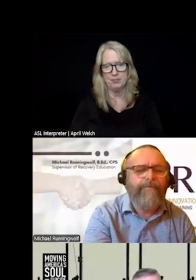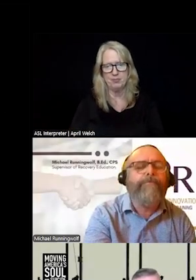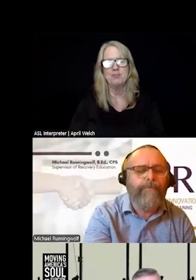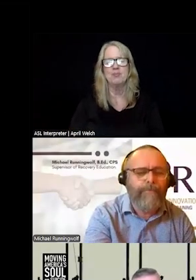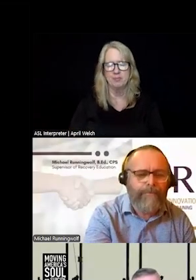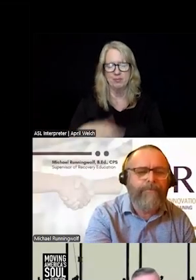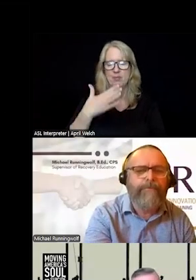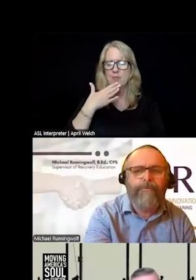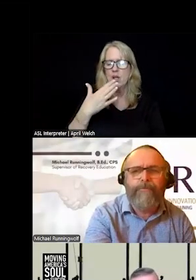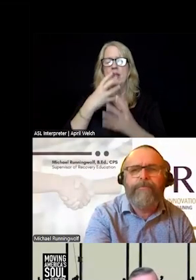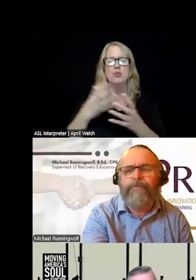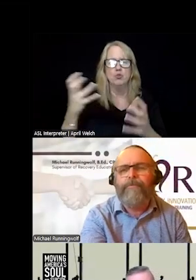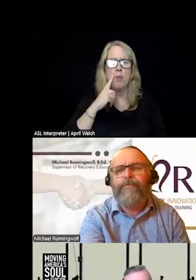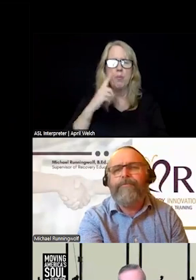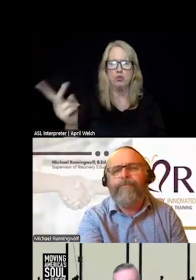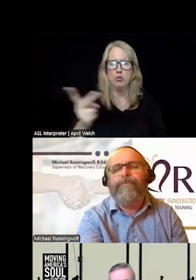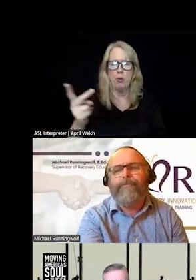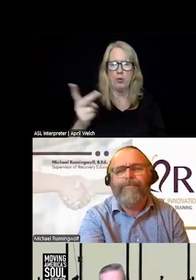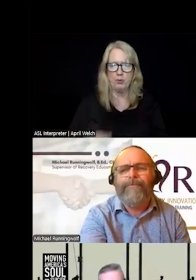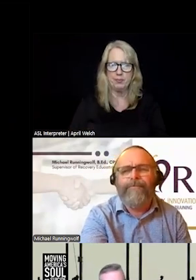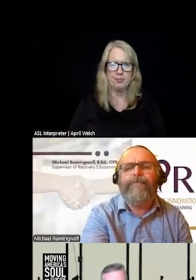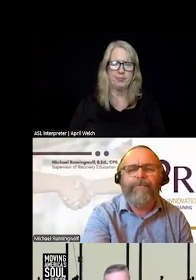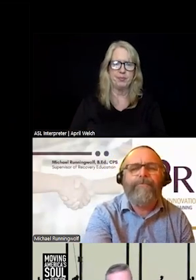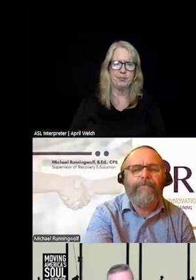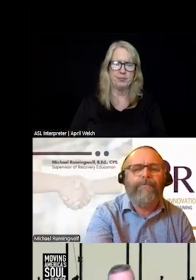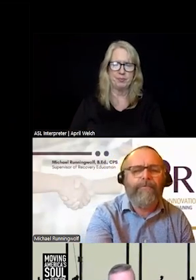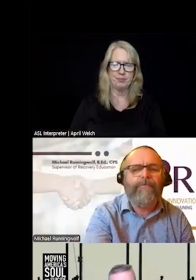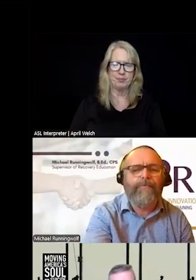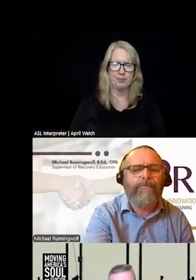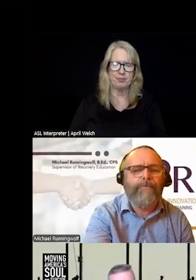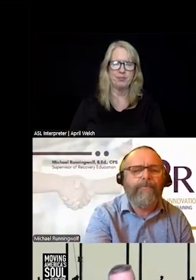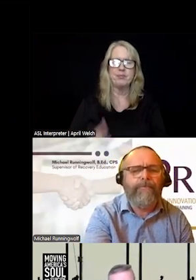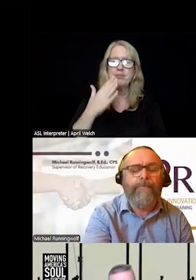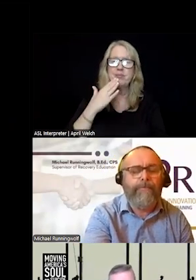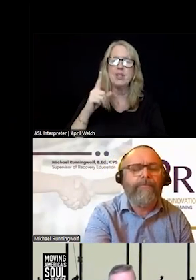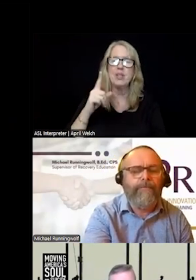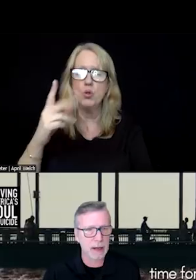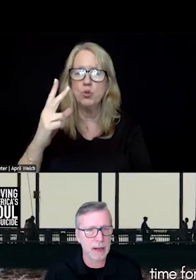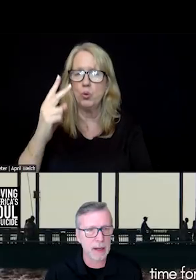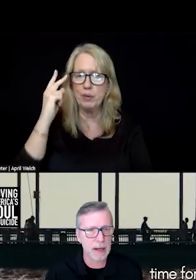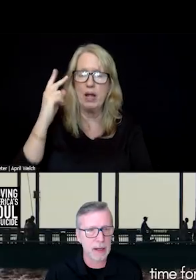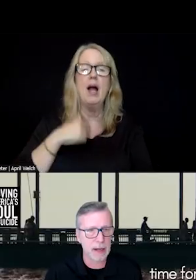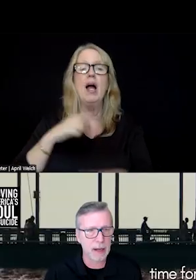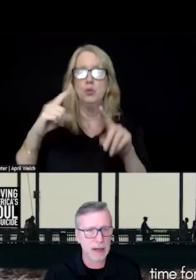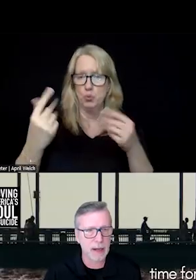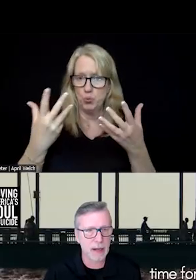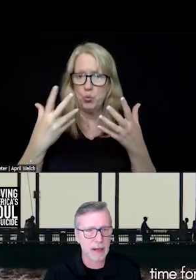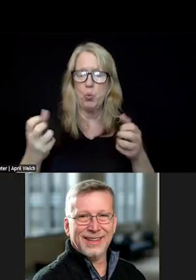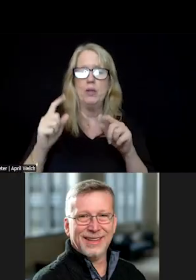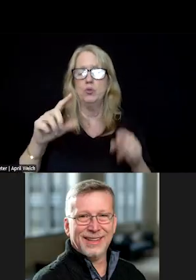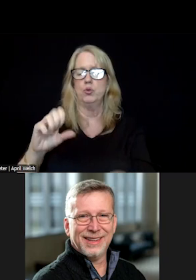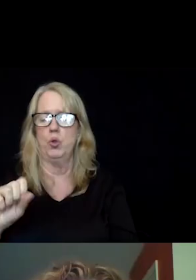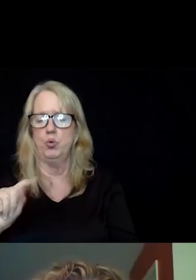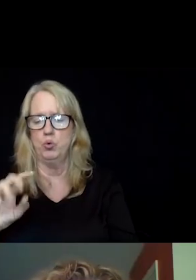Thank you so much to both of you. And thank you for your reflections. I do want to go to Stephanie